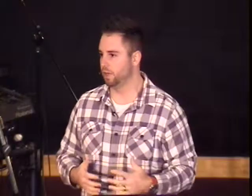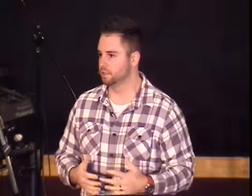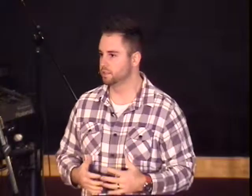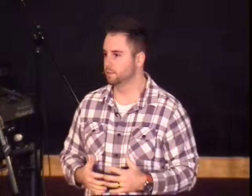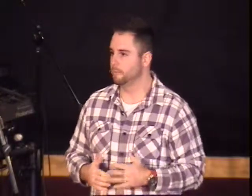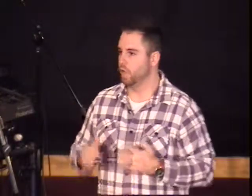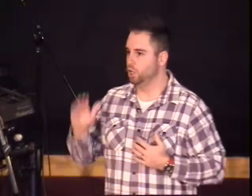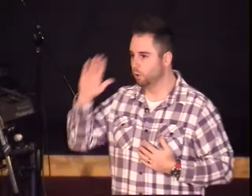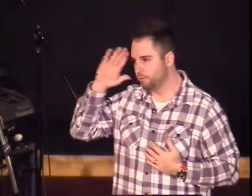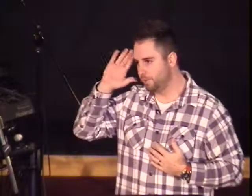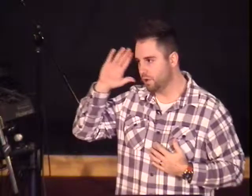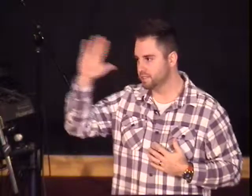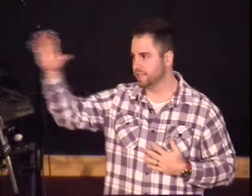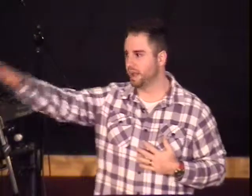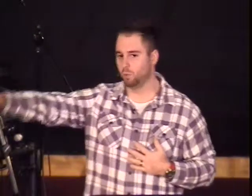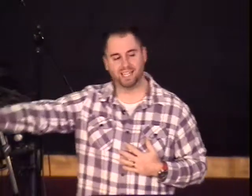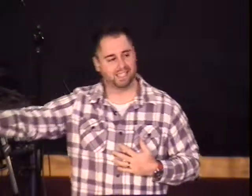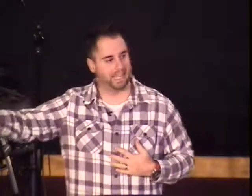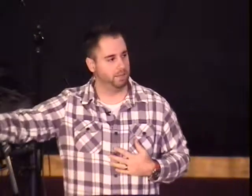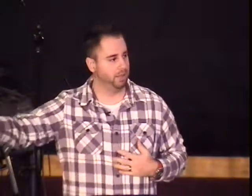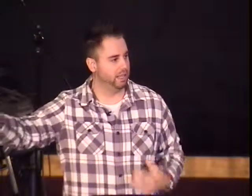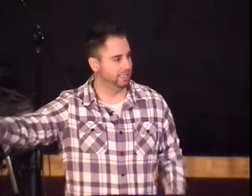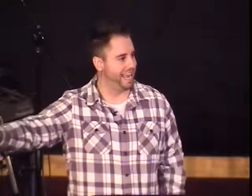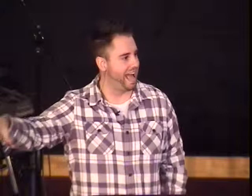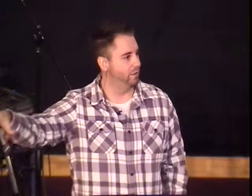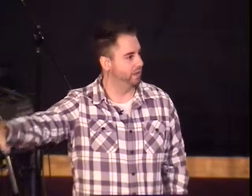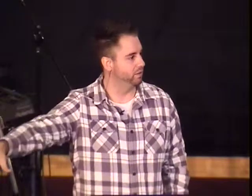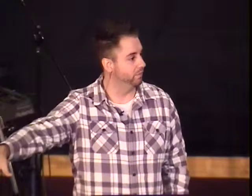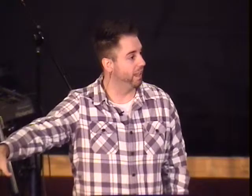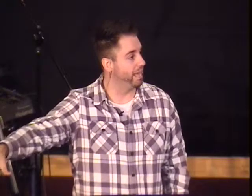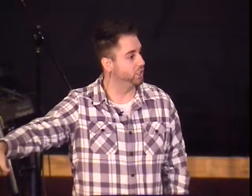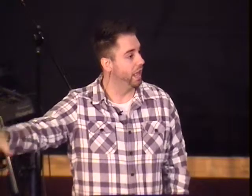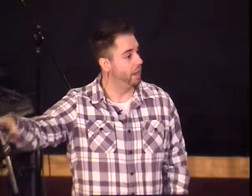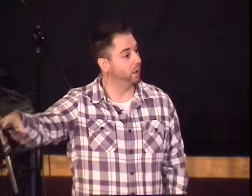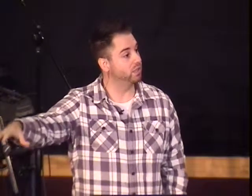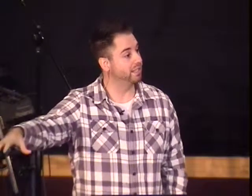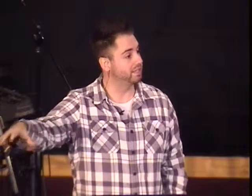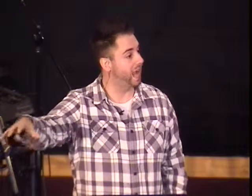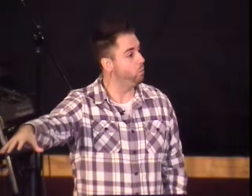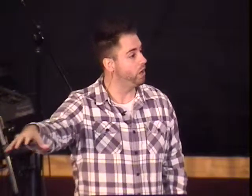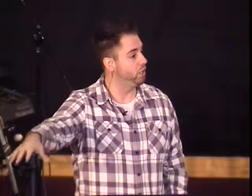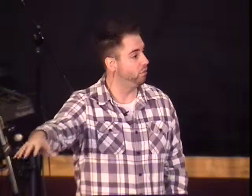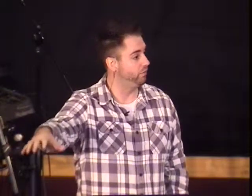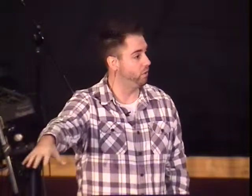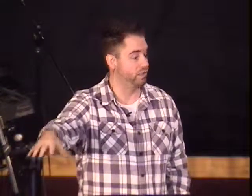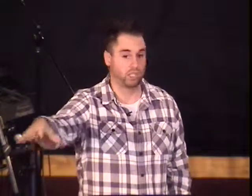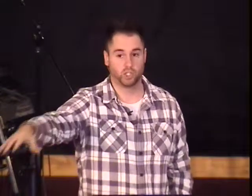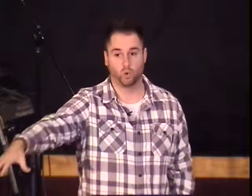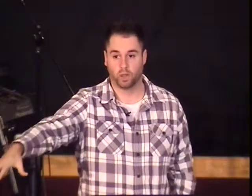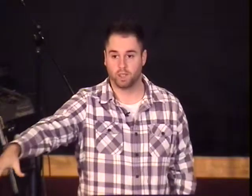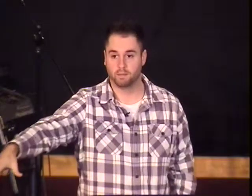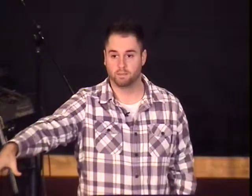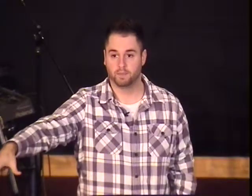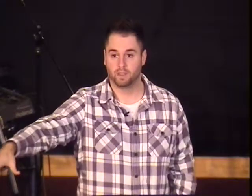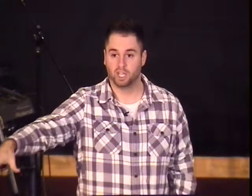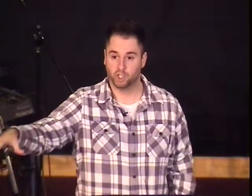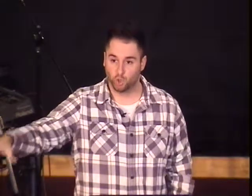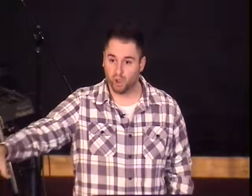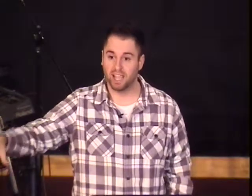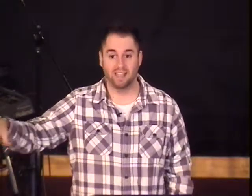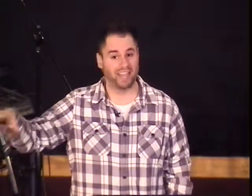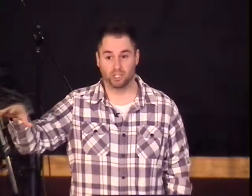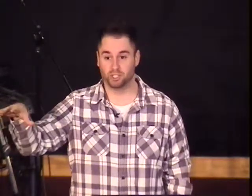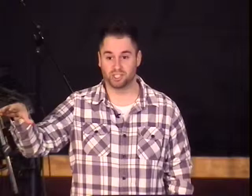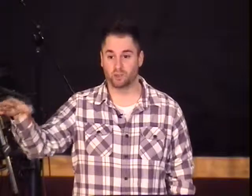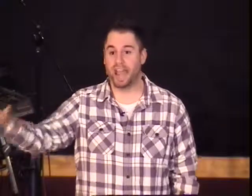false focus. You are focusing on what is taking place now here in the flesh. And Paul says, I want you to focus on joy.